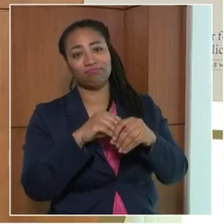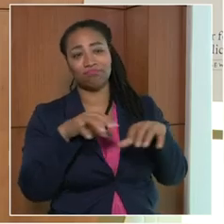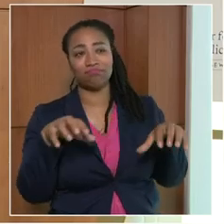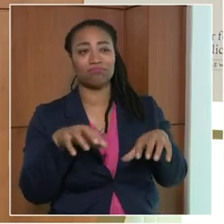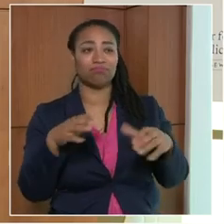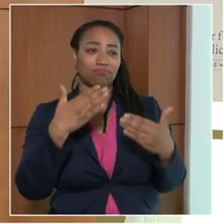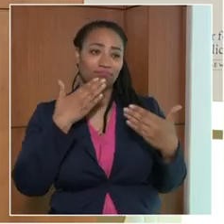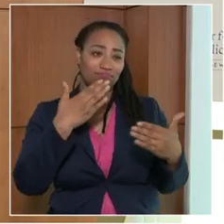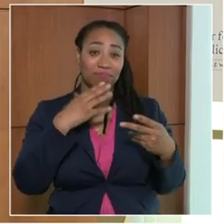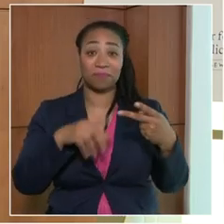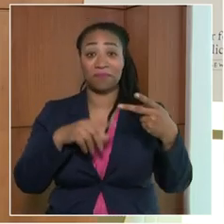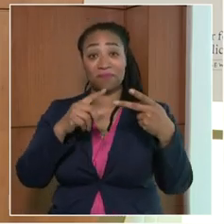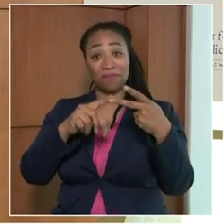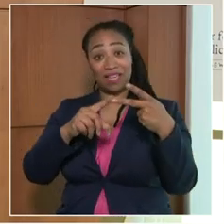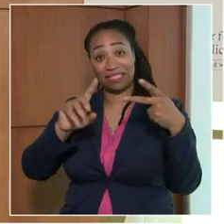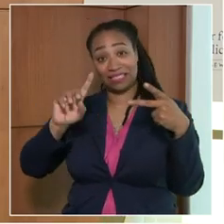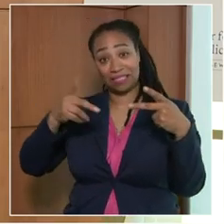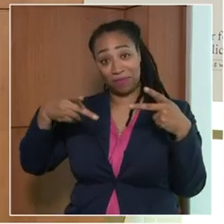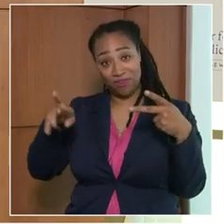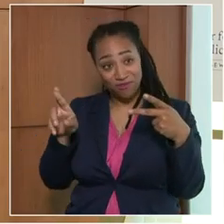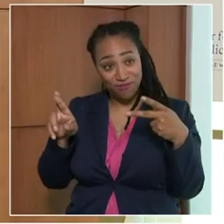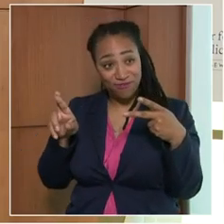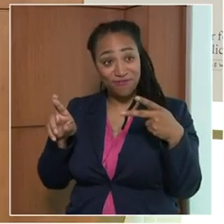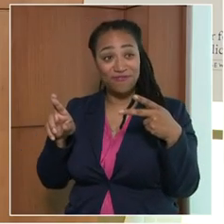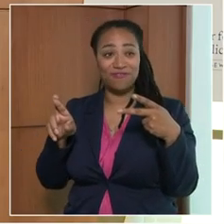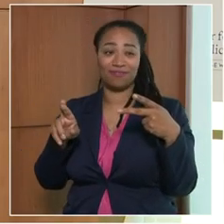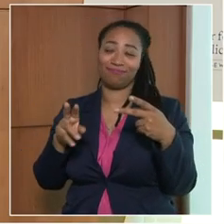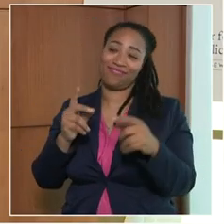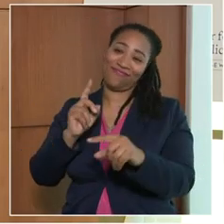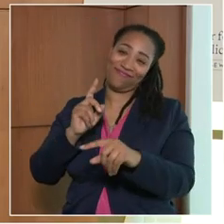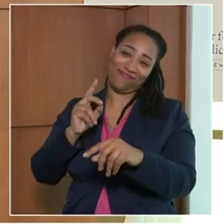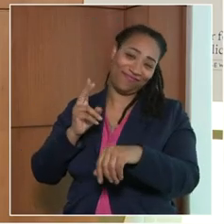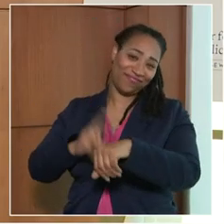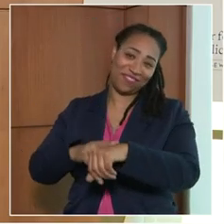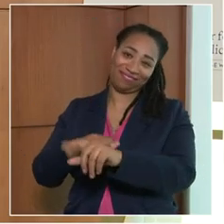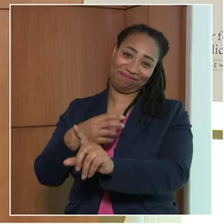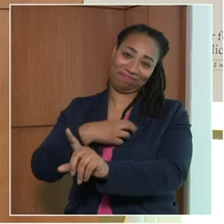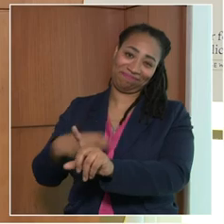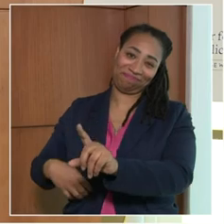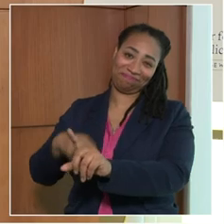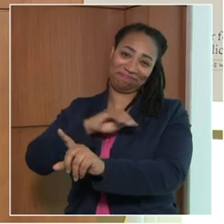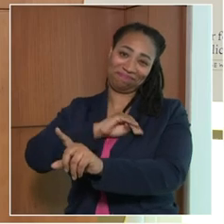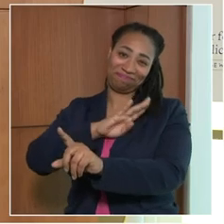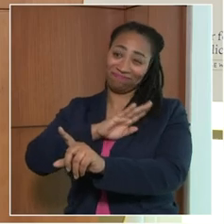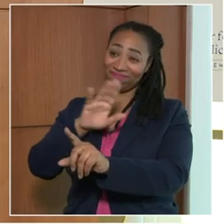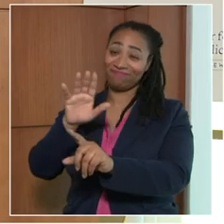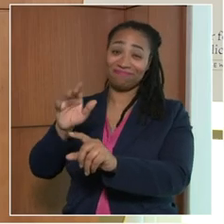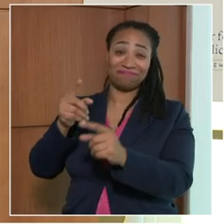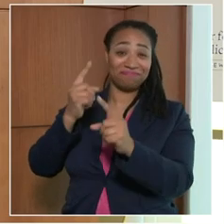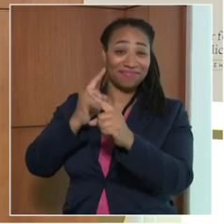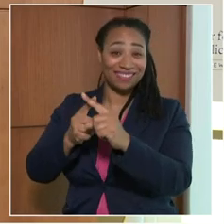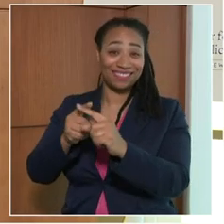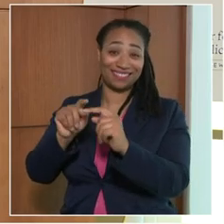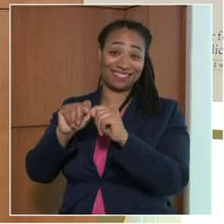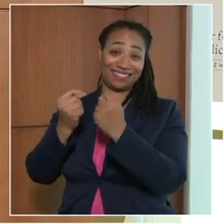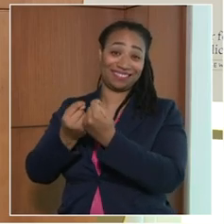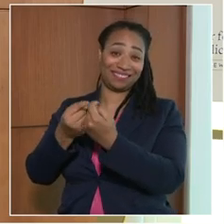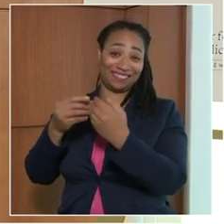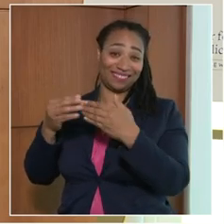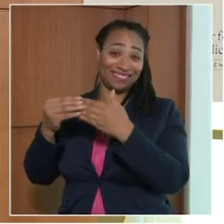of course, Mayor Bowser and her leadership team for their commitment to creating spaces where